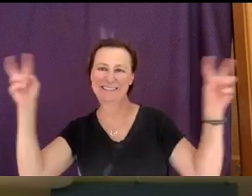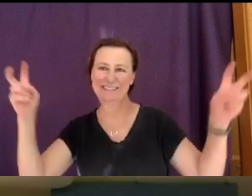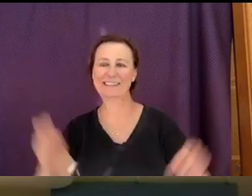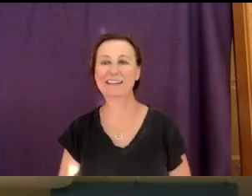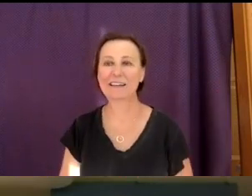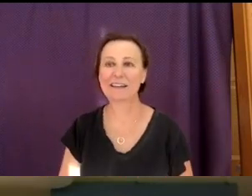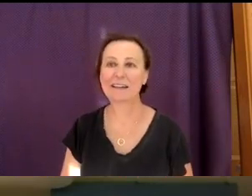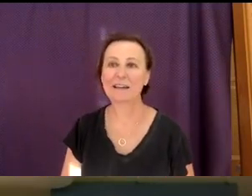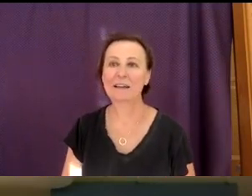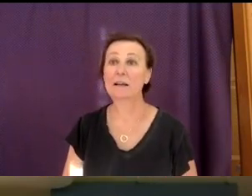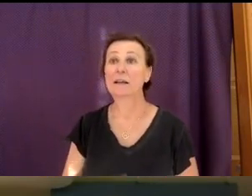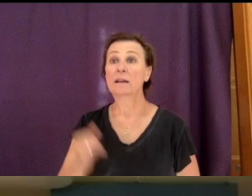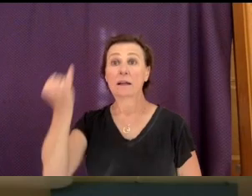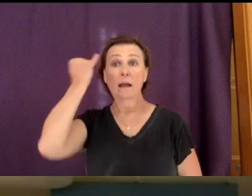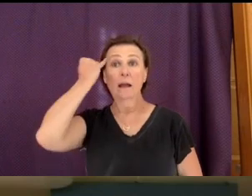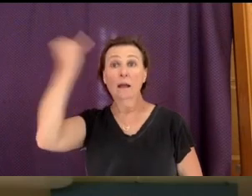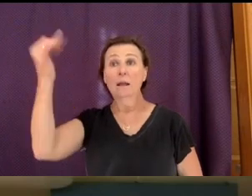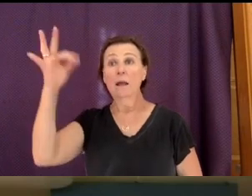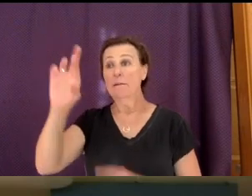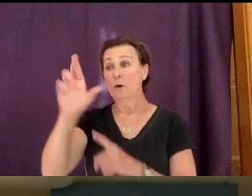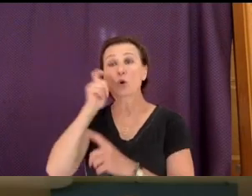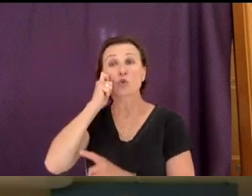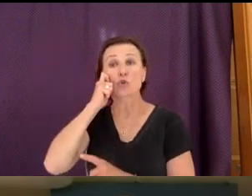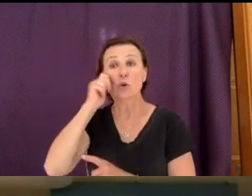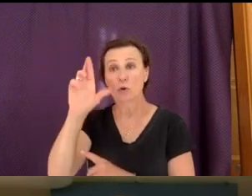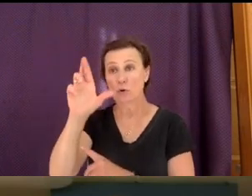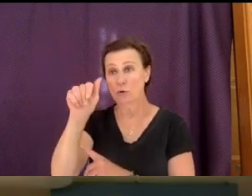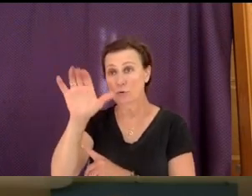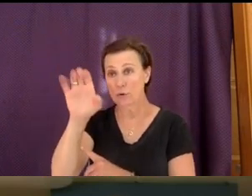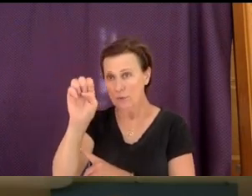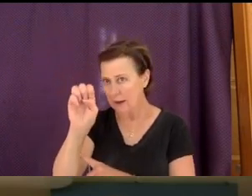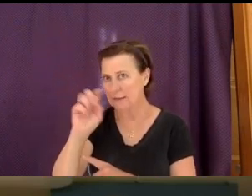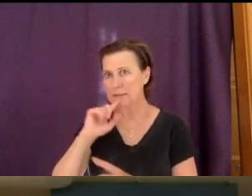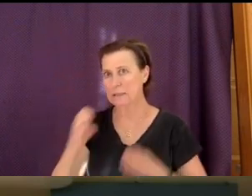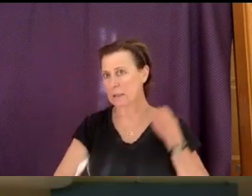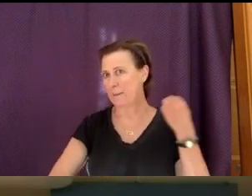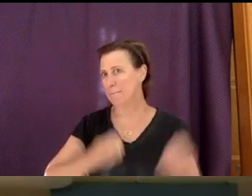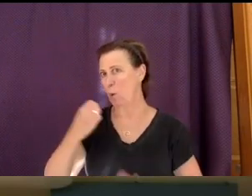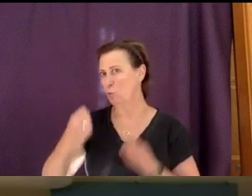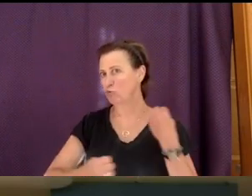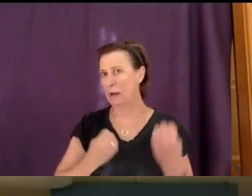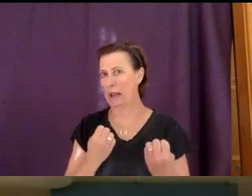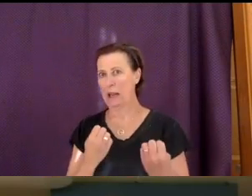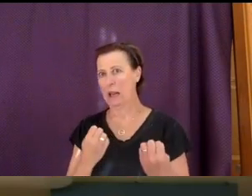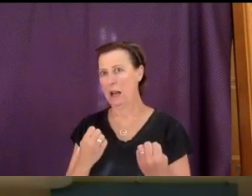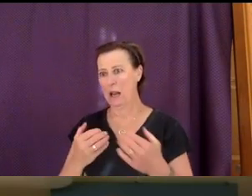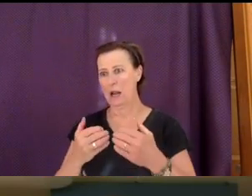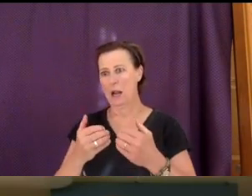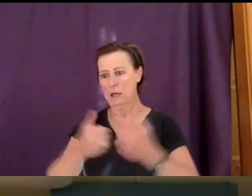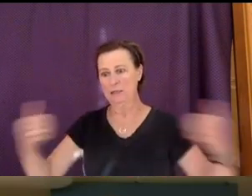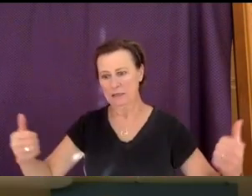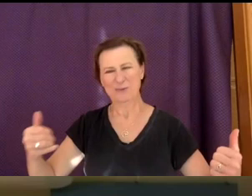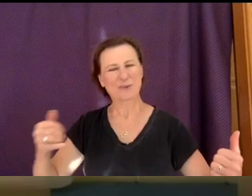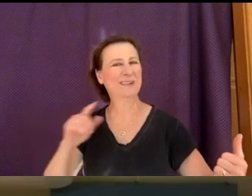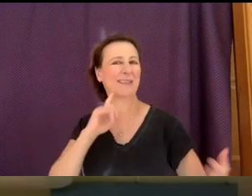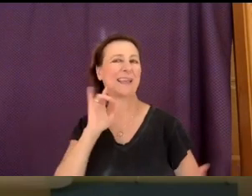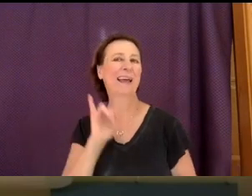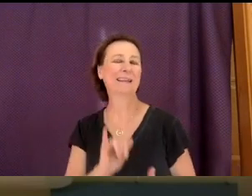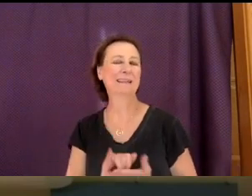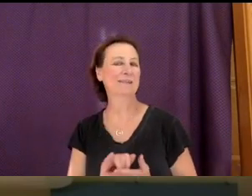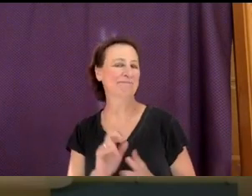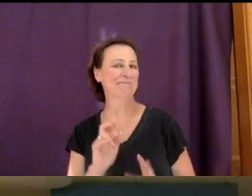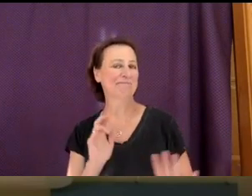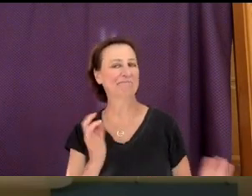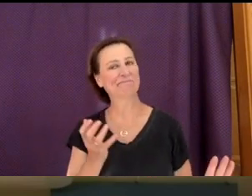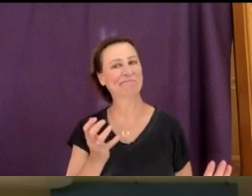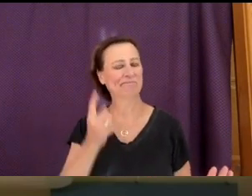Where the concept of race as an emotionally charged distinction is a quaint superstition, worthy